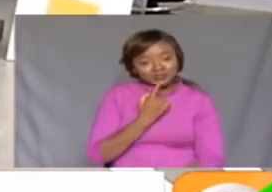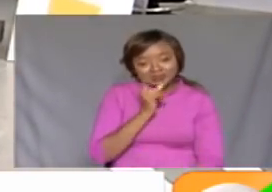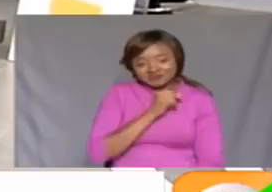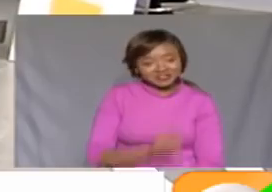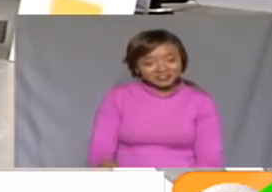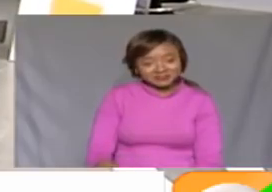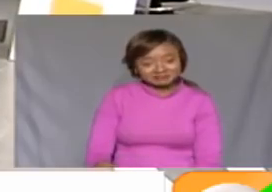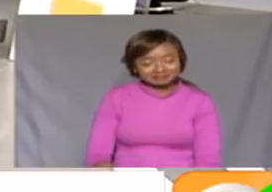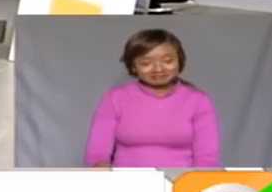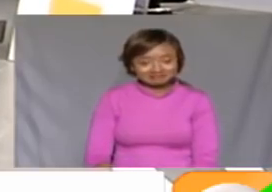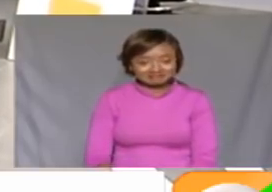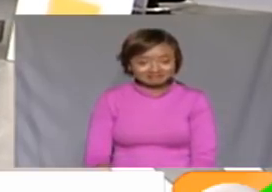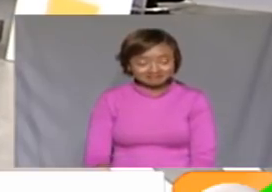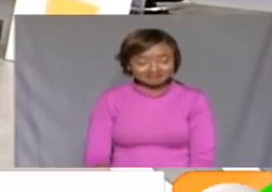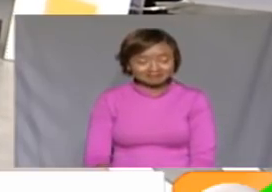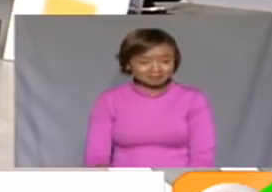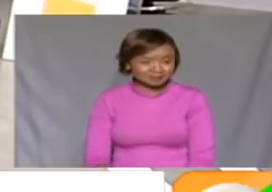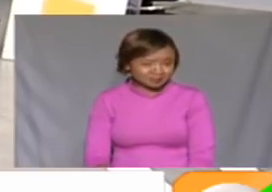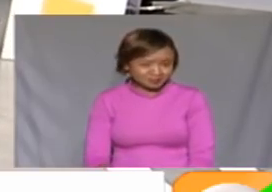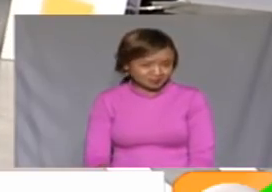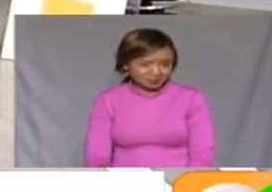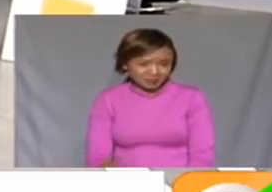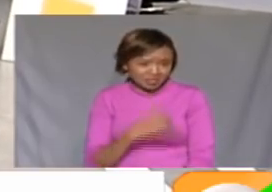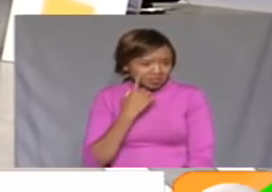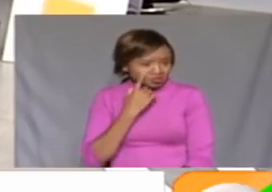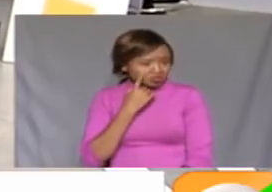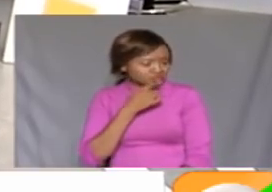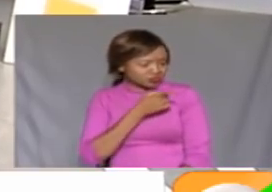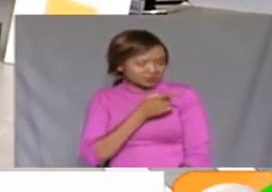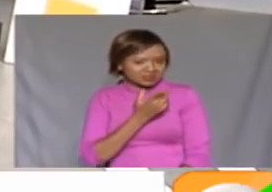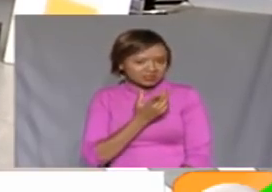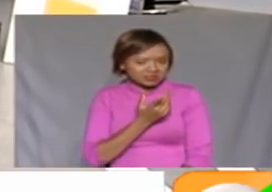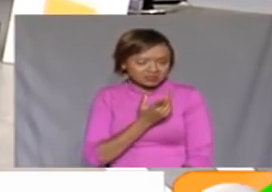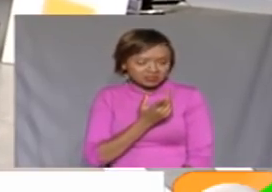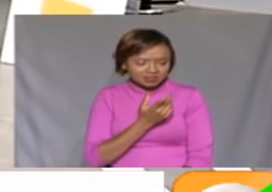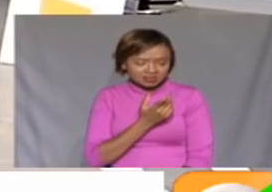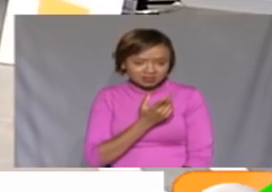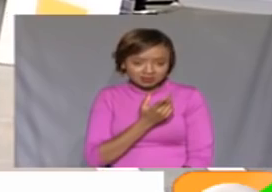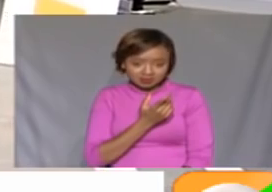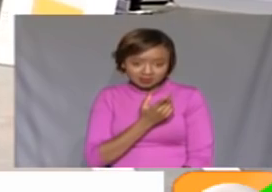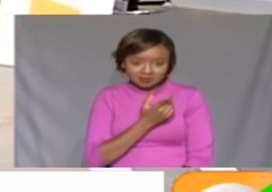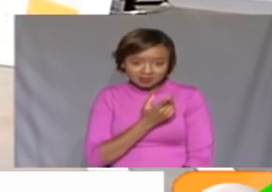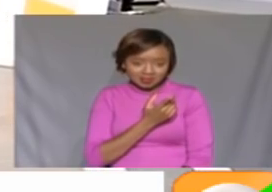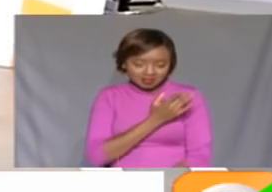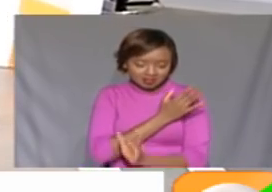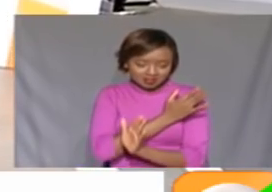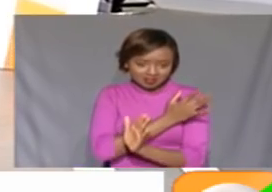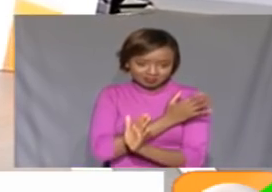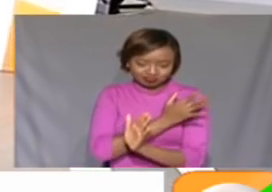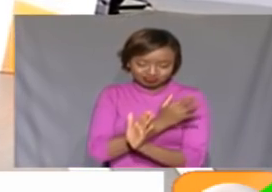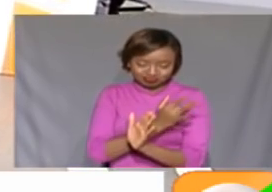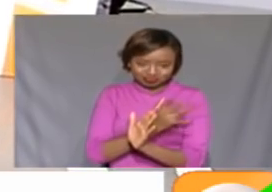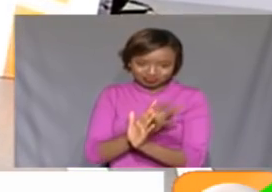they say. Absolutely. And this first is a very worrying trend. Worrying in the sense